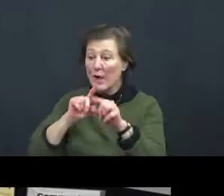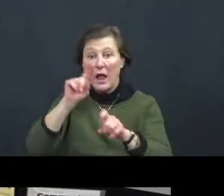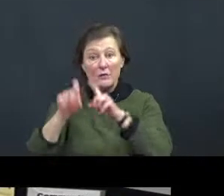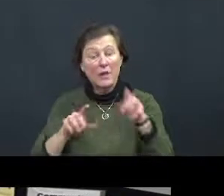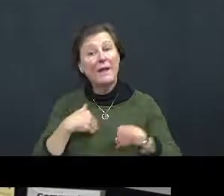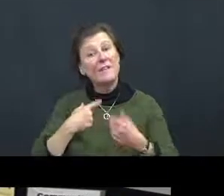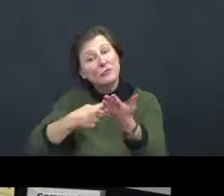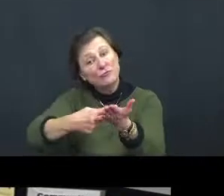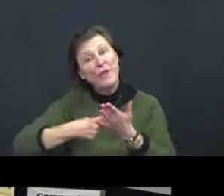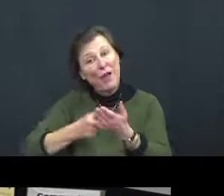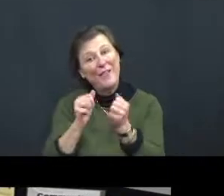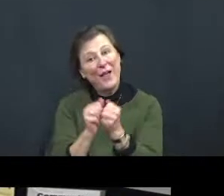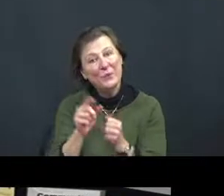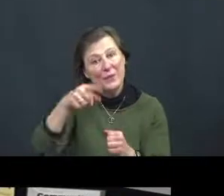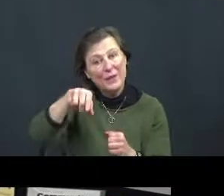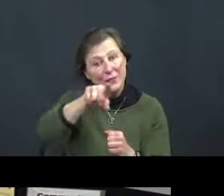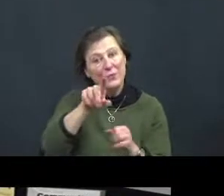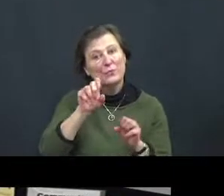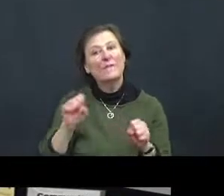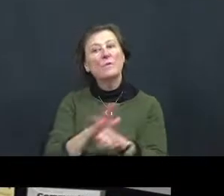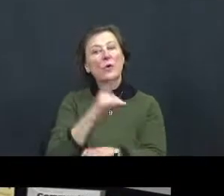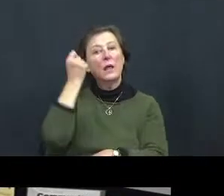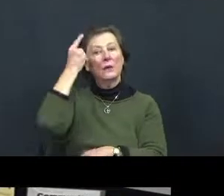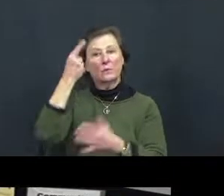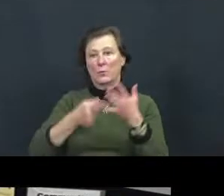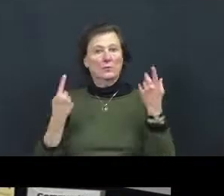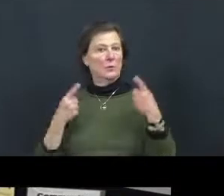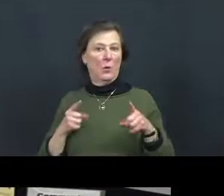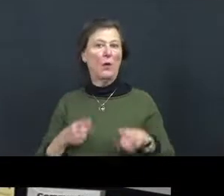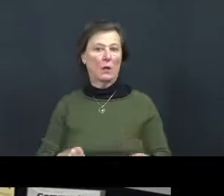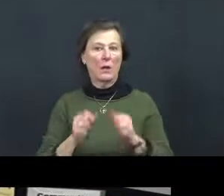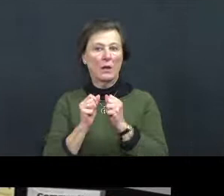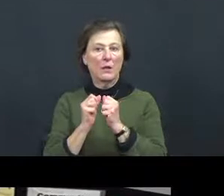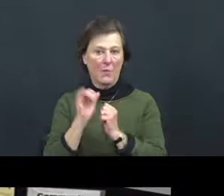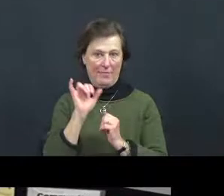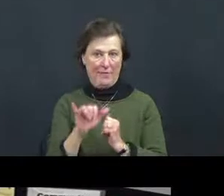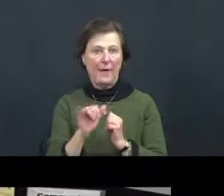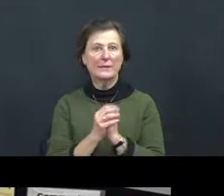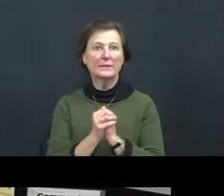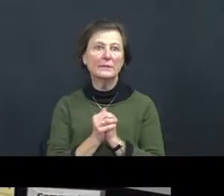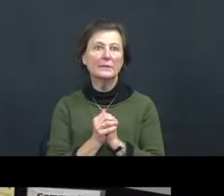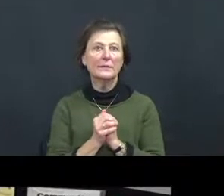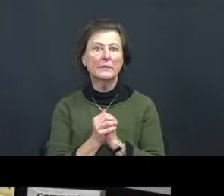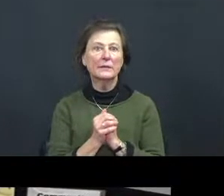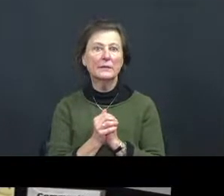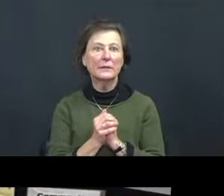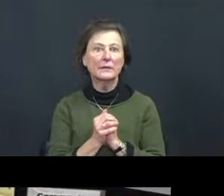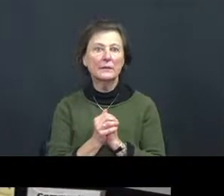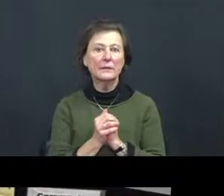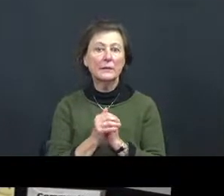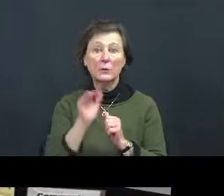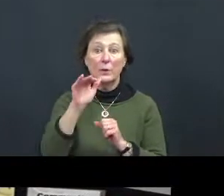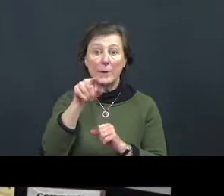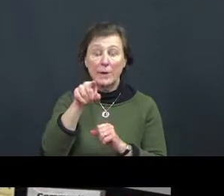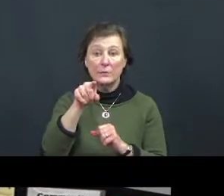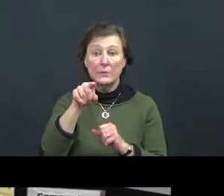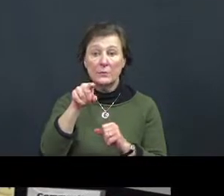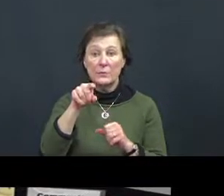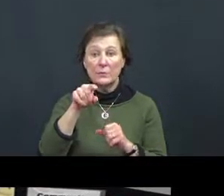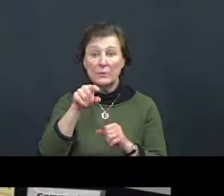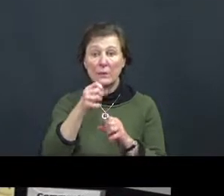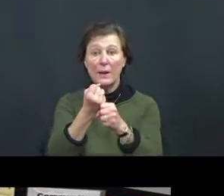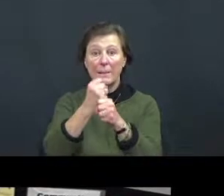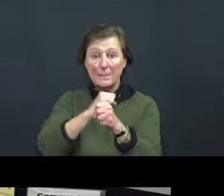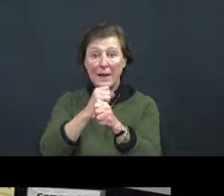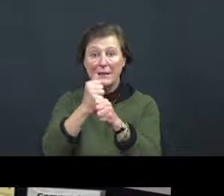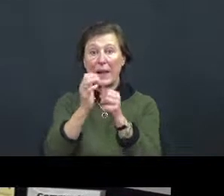dialogue with you so that you more fully understand what's going on with all this. Wanted to remind you of the Make a